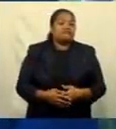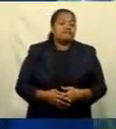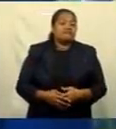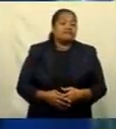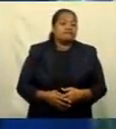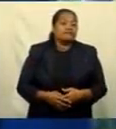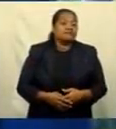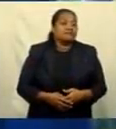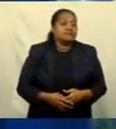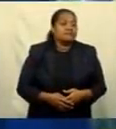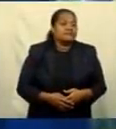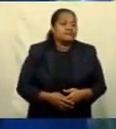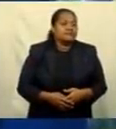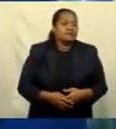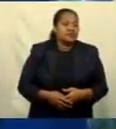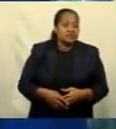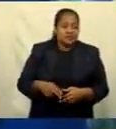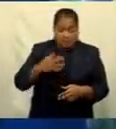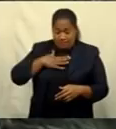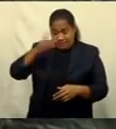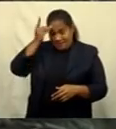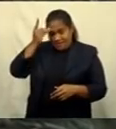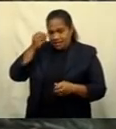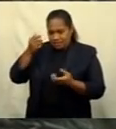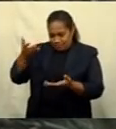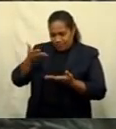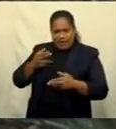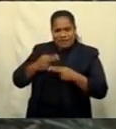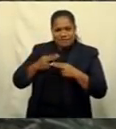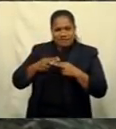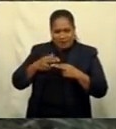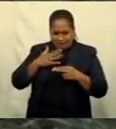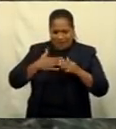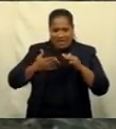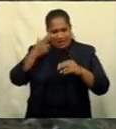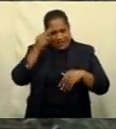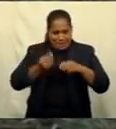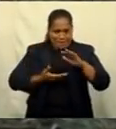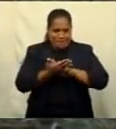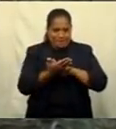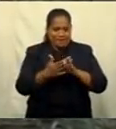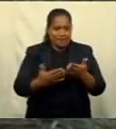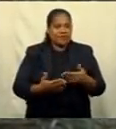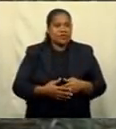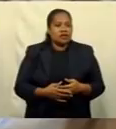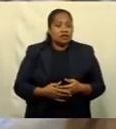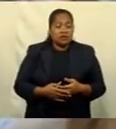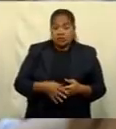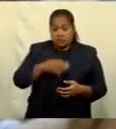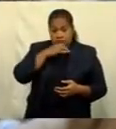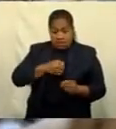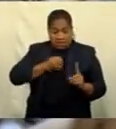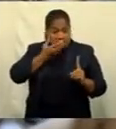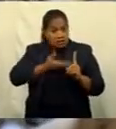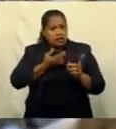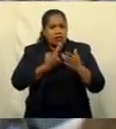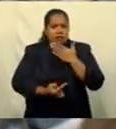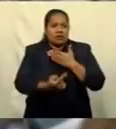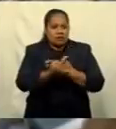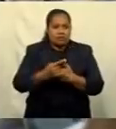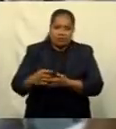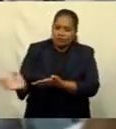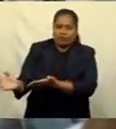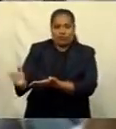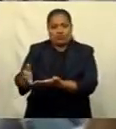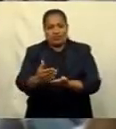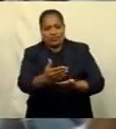And he transferred the farm under my name. Lawabau is one of the first few farmers to have harvested his crop this season. With the